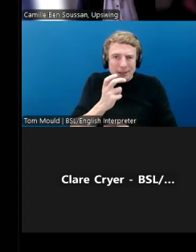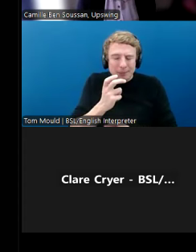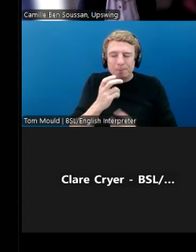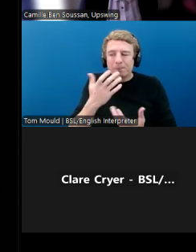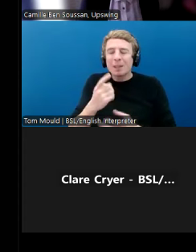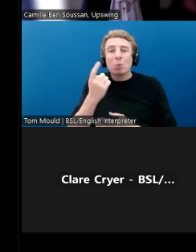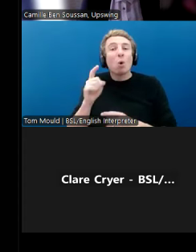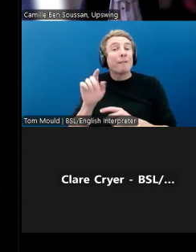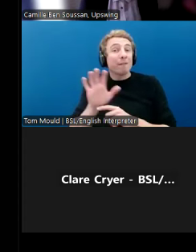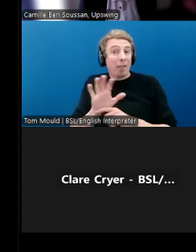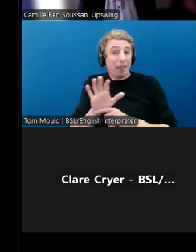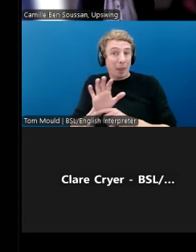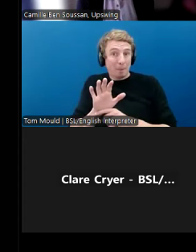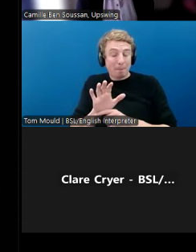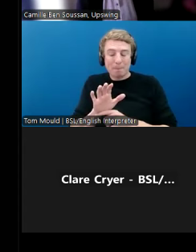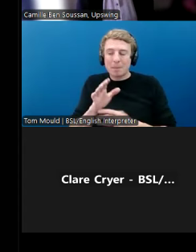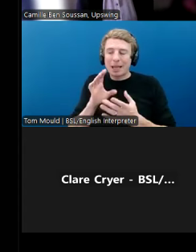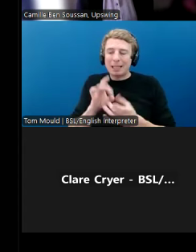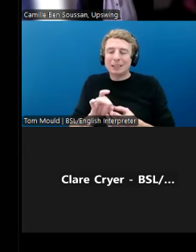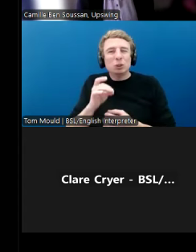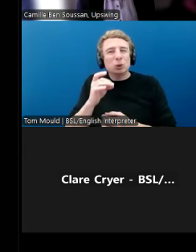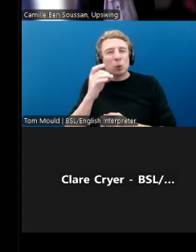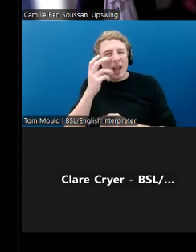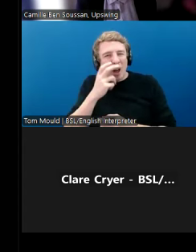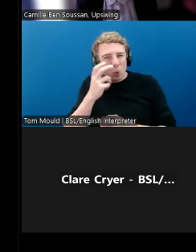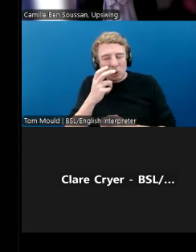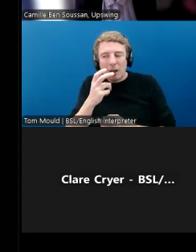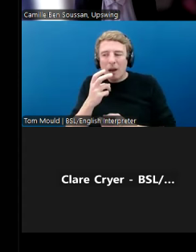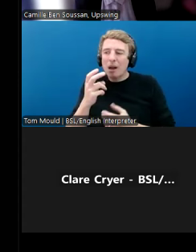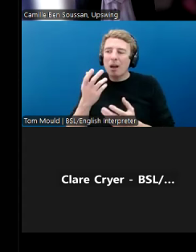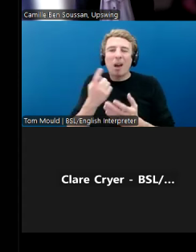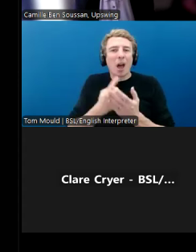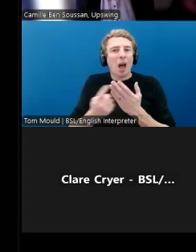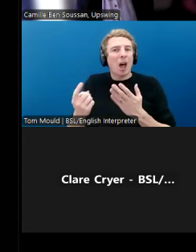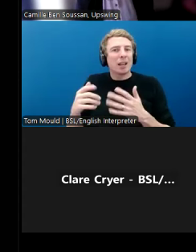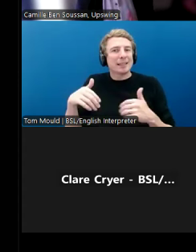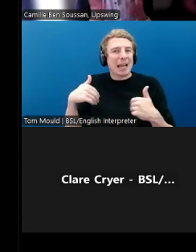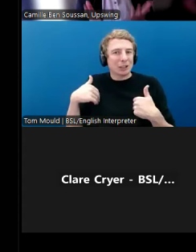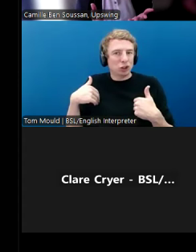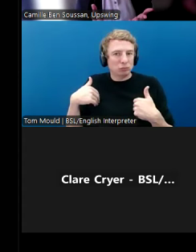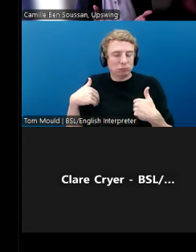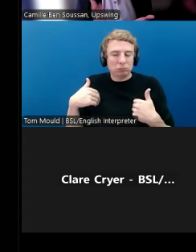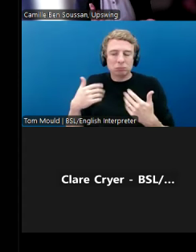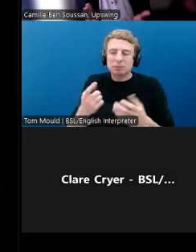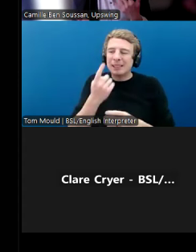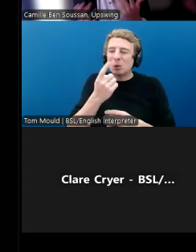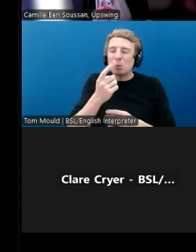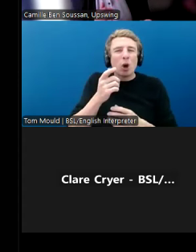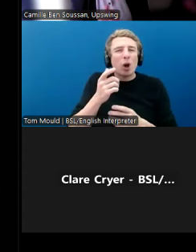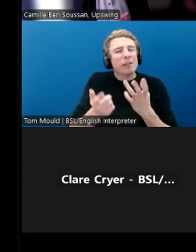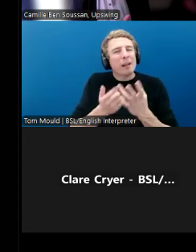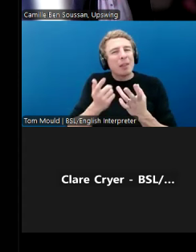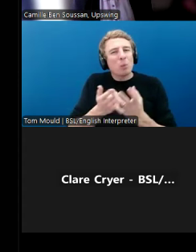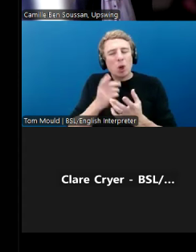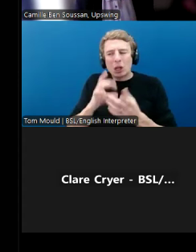about age and isolation, another piece called Catch Me that was about age, race, and